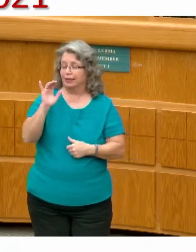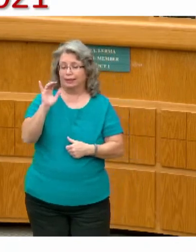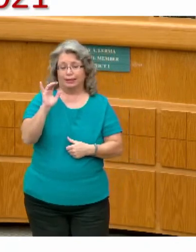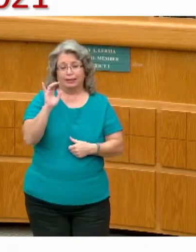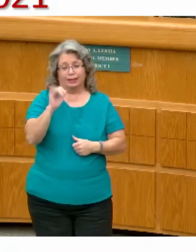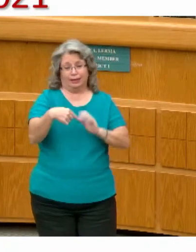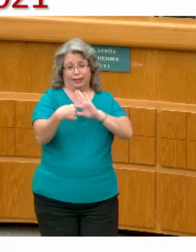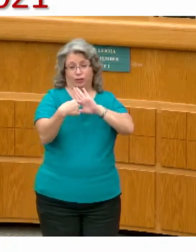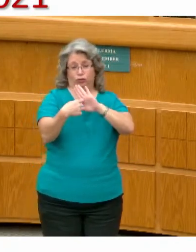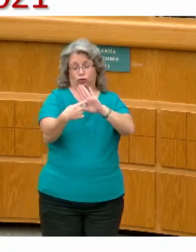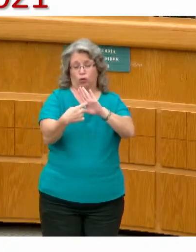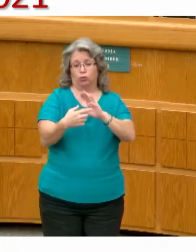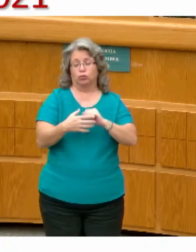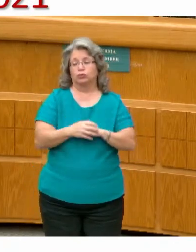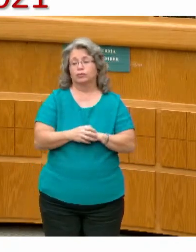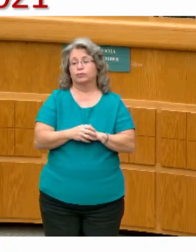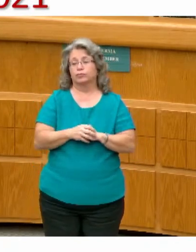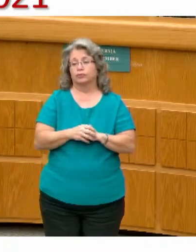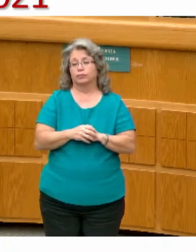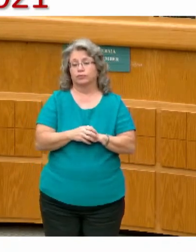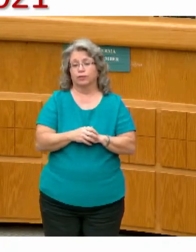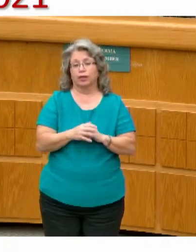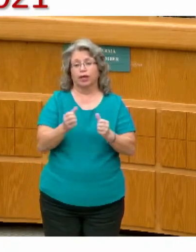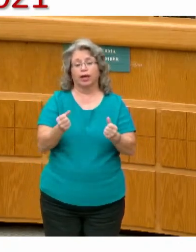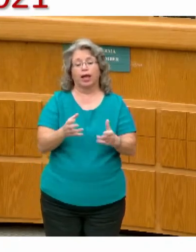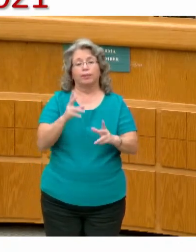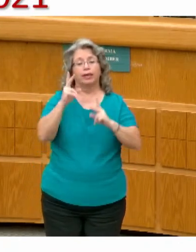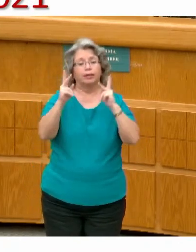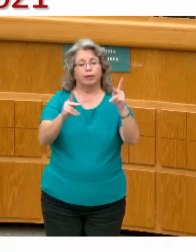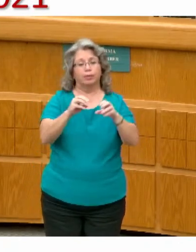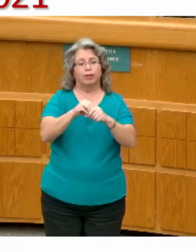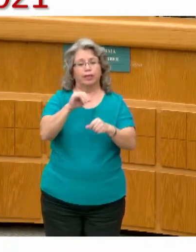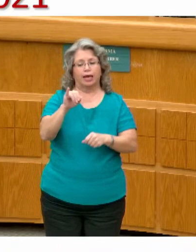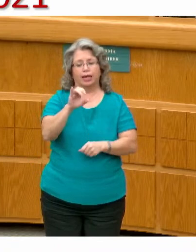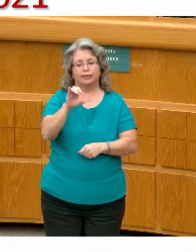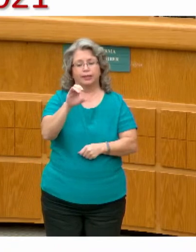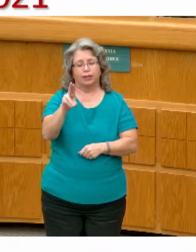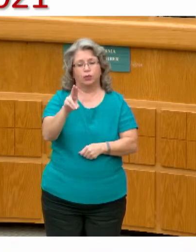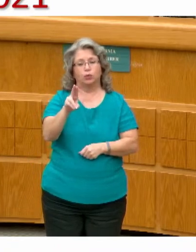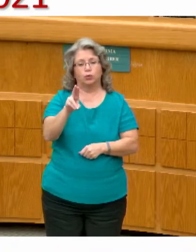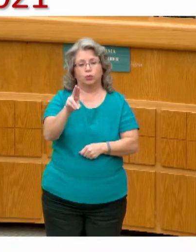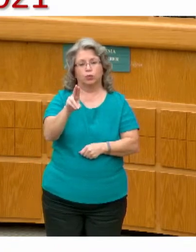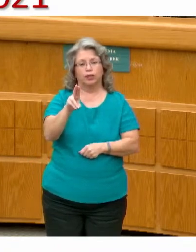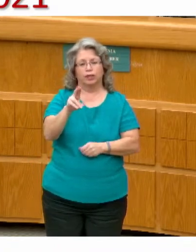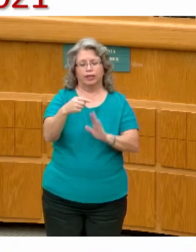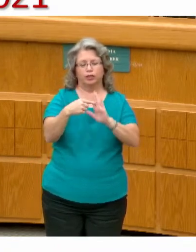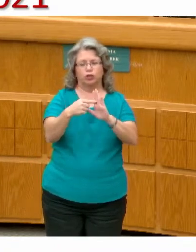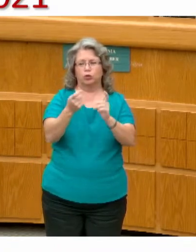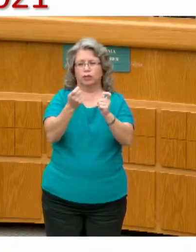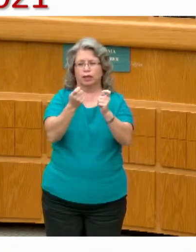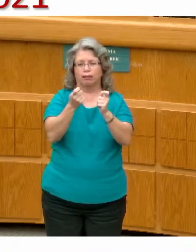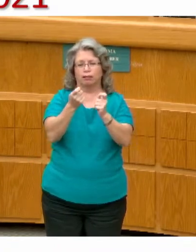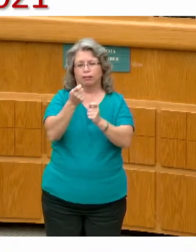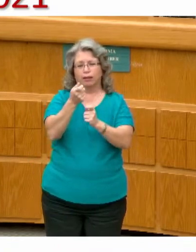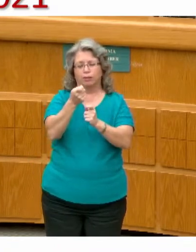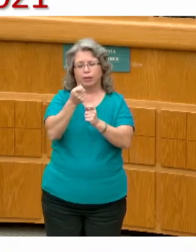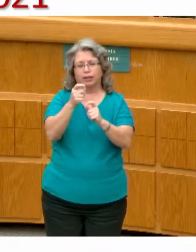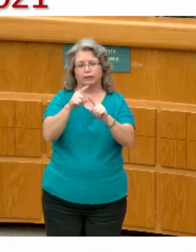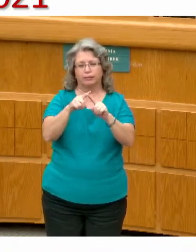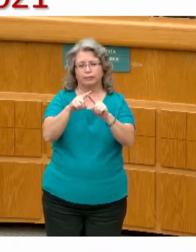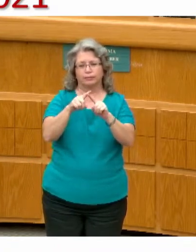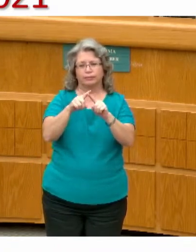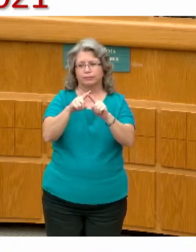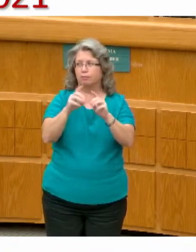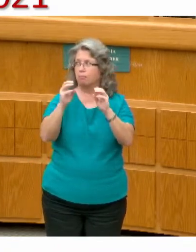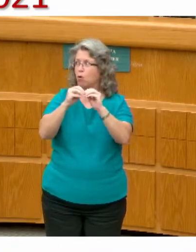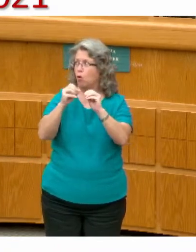a graphic that represents how many people are in the ICU, just like the last graphic, but it shows a little bit more of the pandemic, starting with